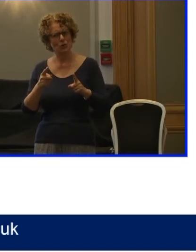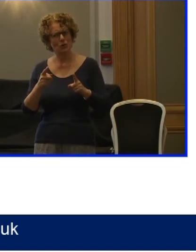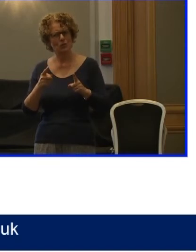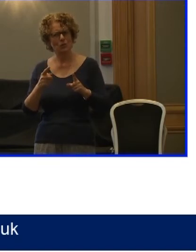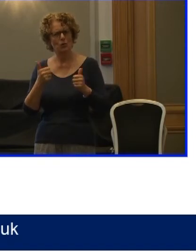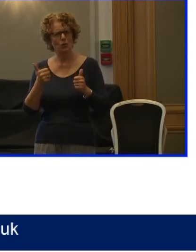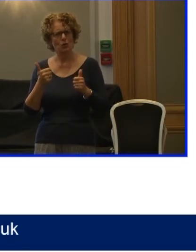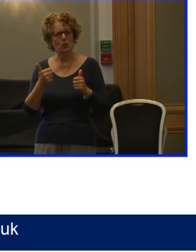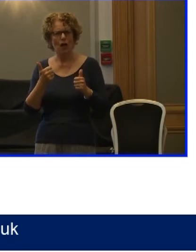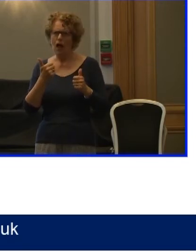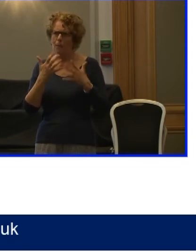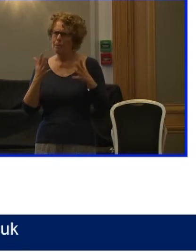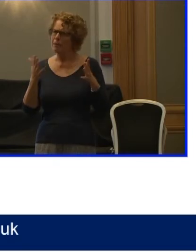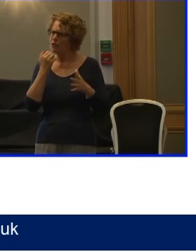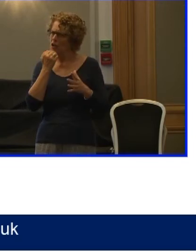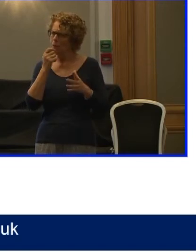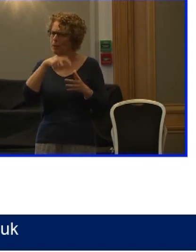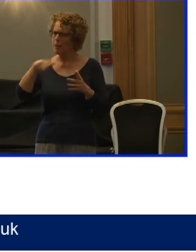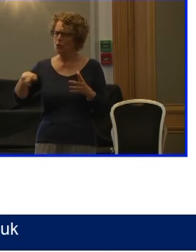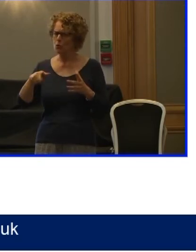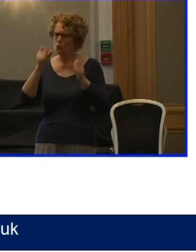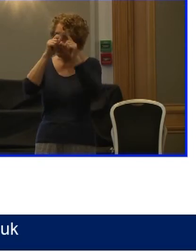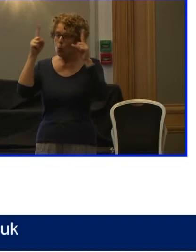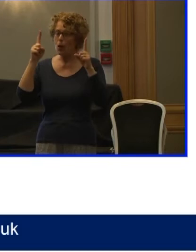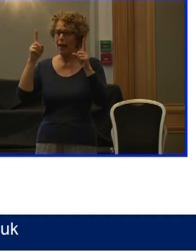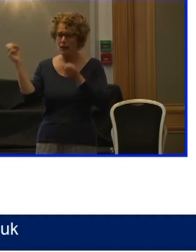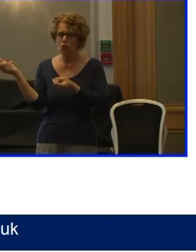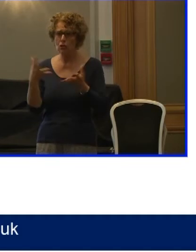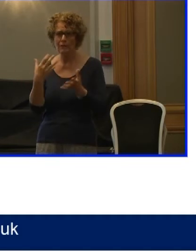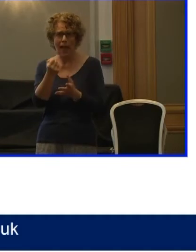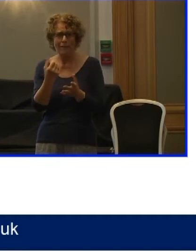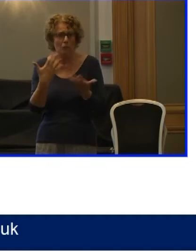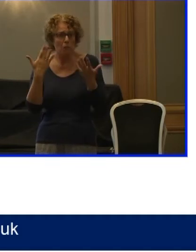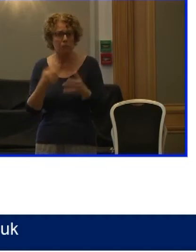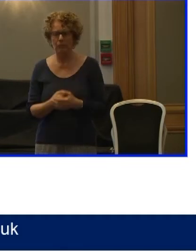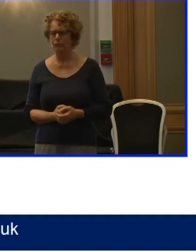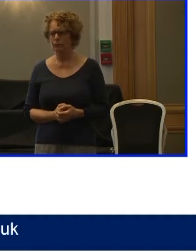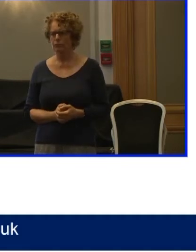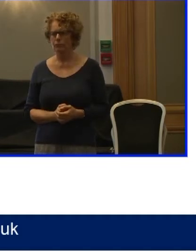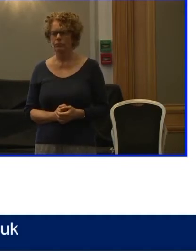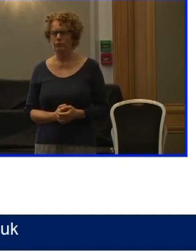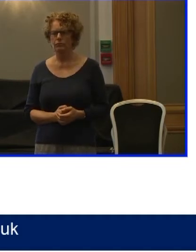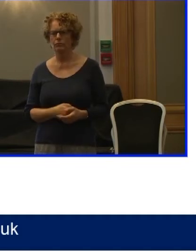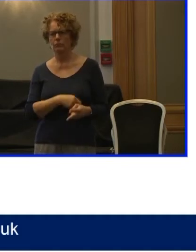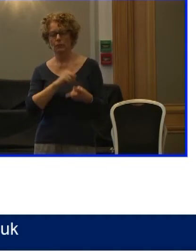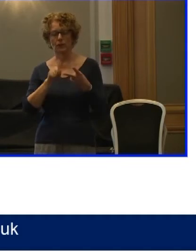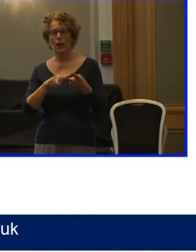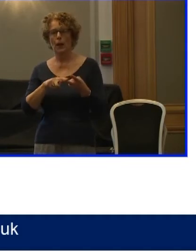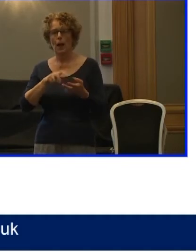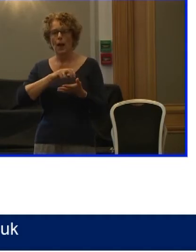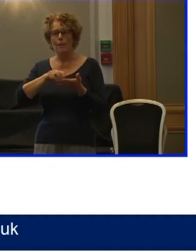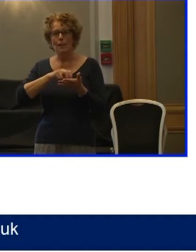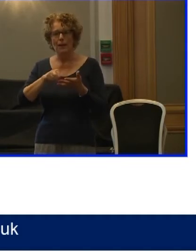viable large amount of our community that aren't aware that these services to help them through that system are there. Second was mobility